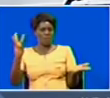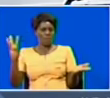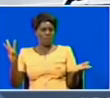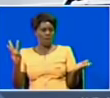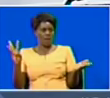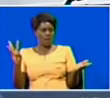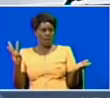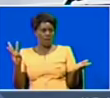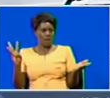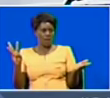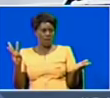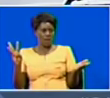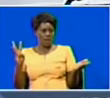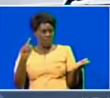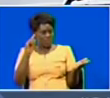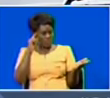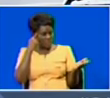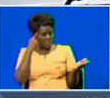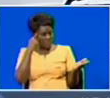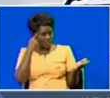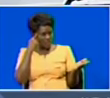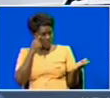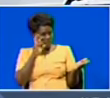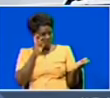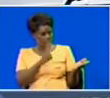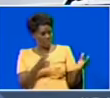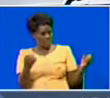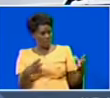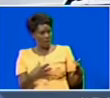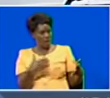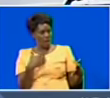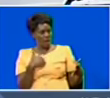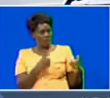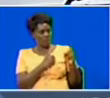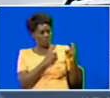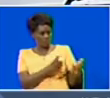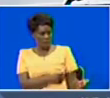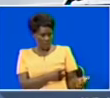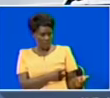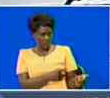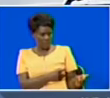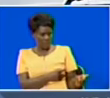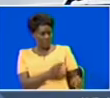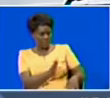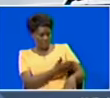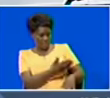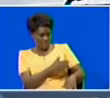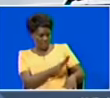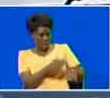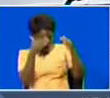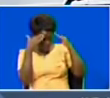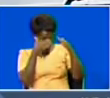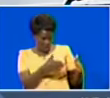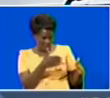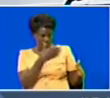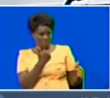Mm-hmm. I think he can sing. He has a bit of talent. So he should stick to singing. And I would